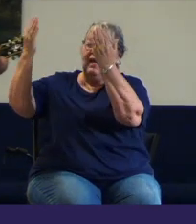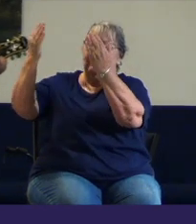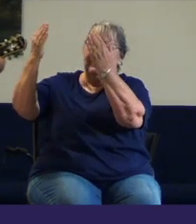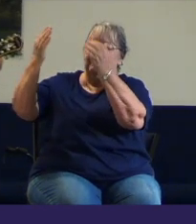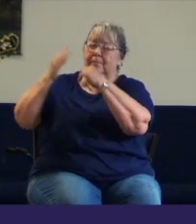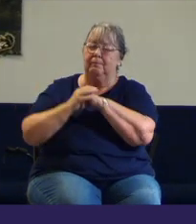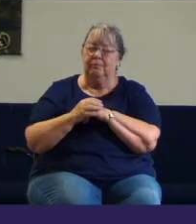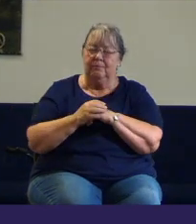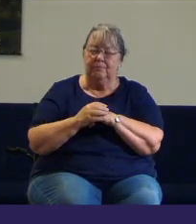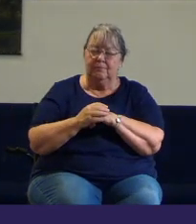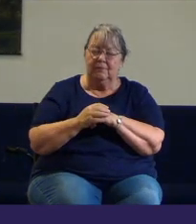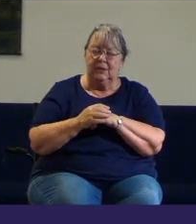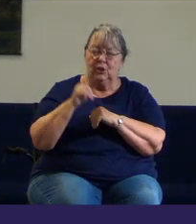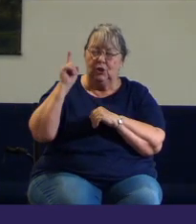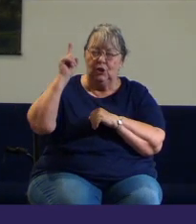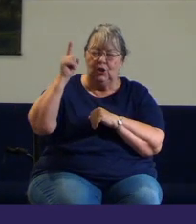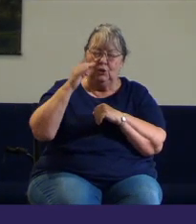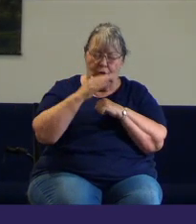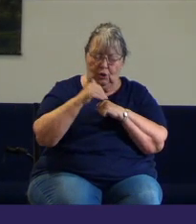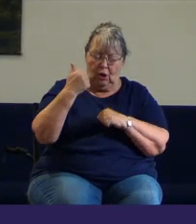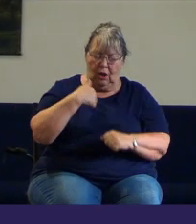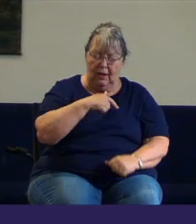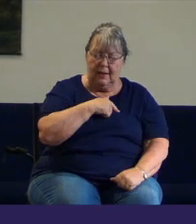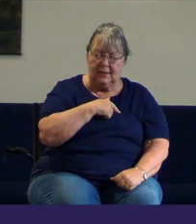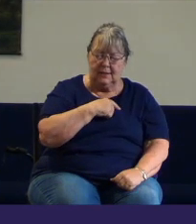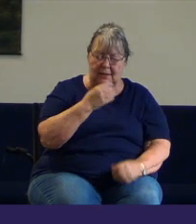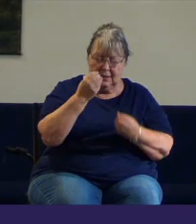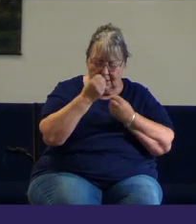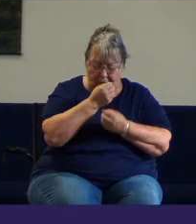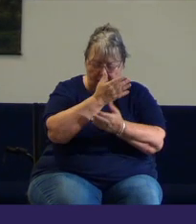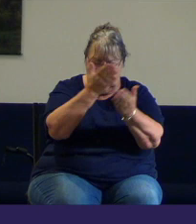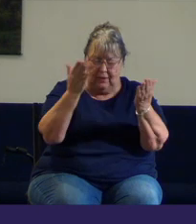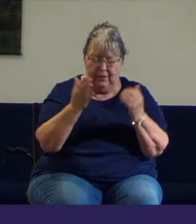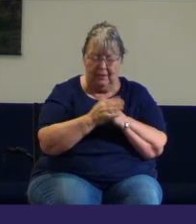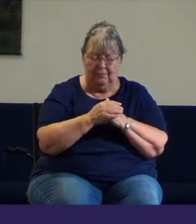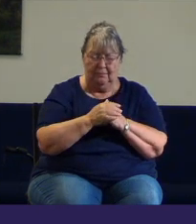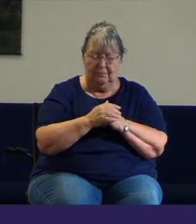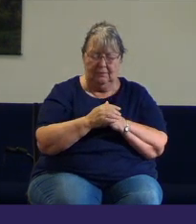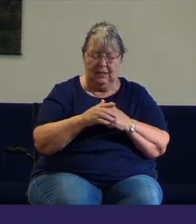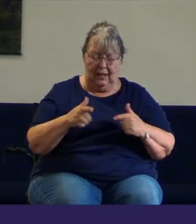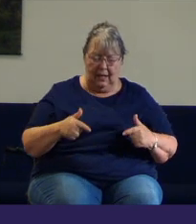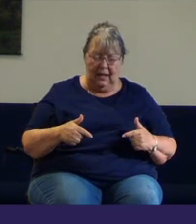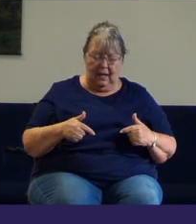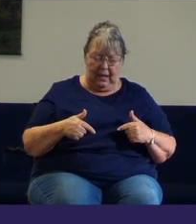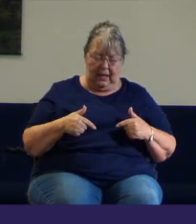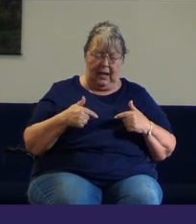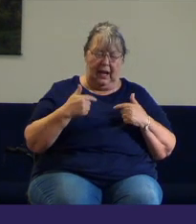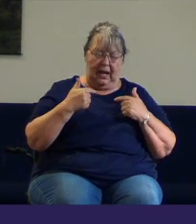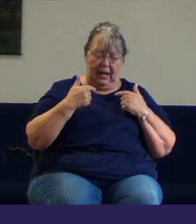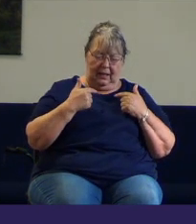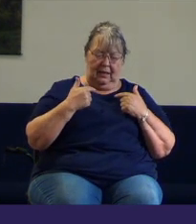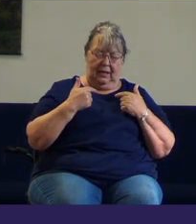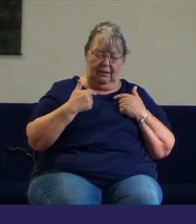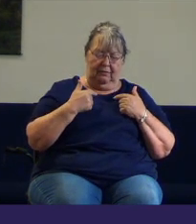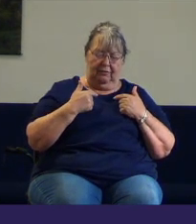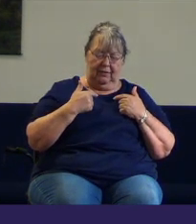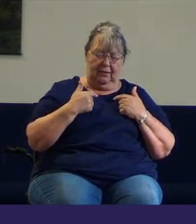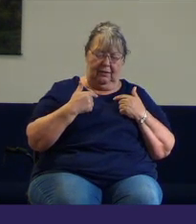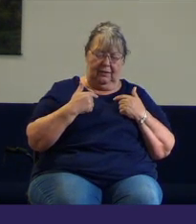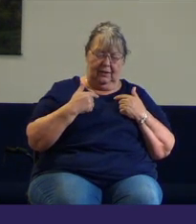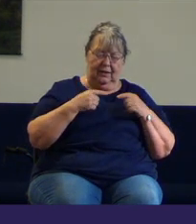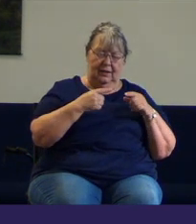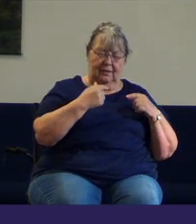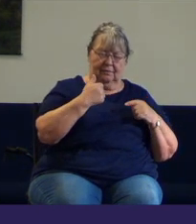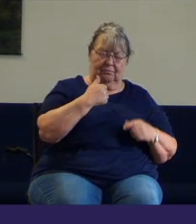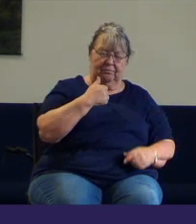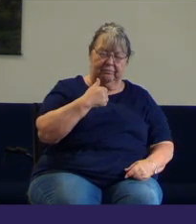not, you call us to tell them. And to live a life at work that would tell everyone about around me that I'm a